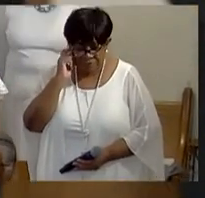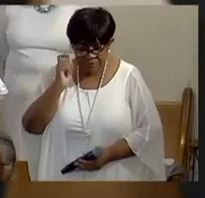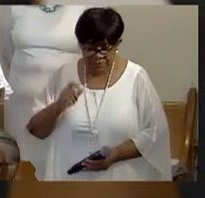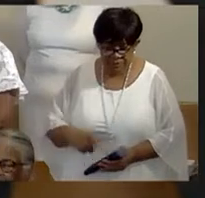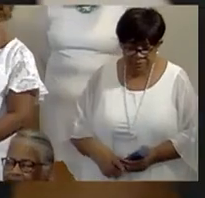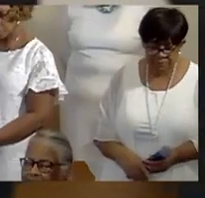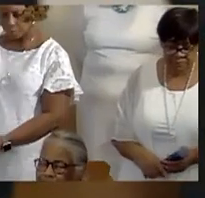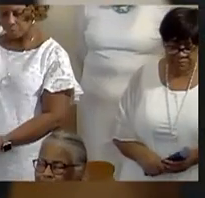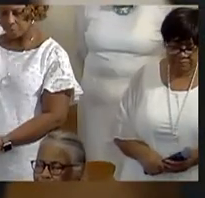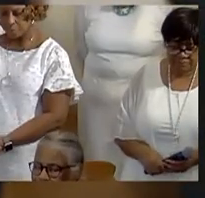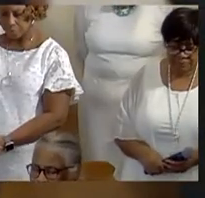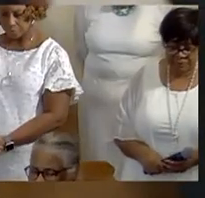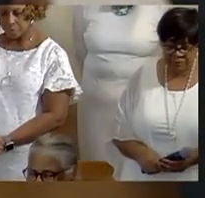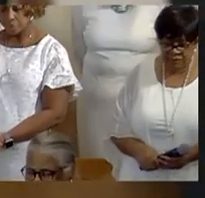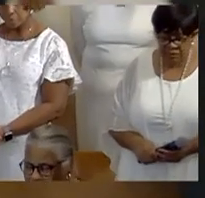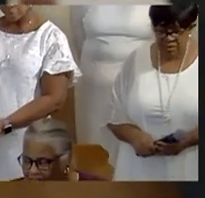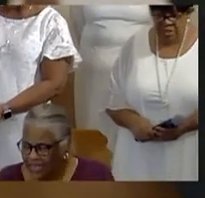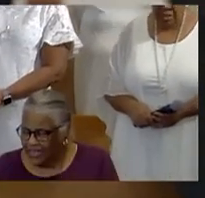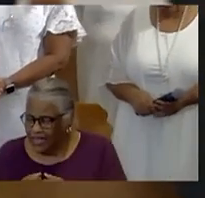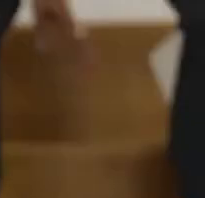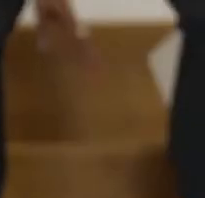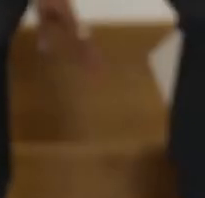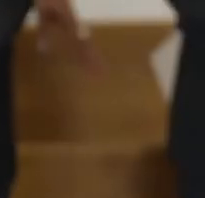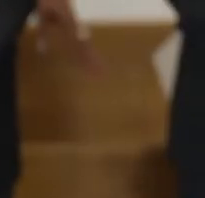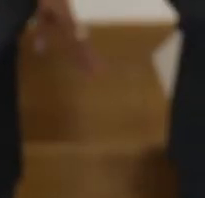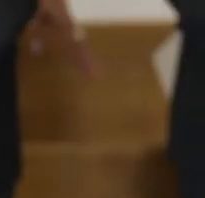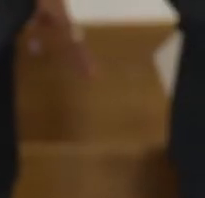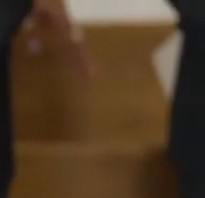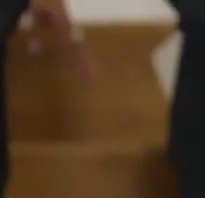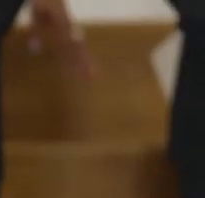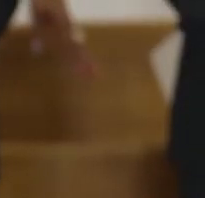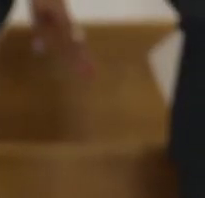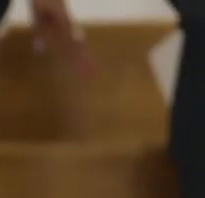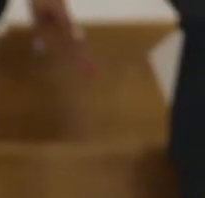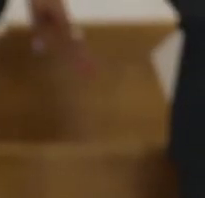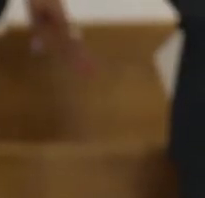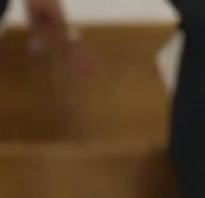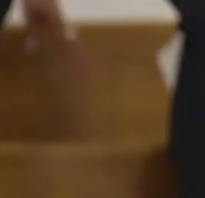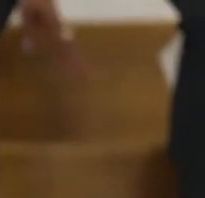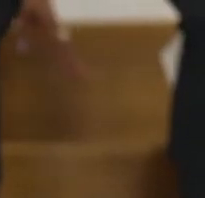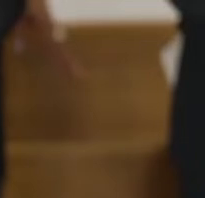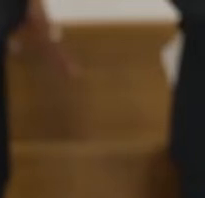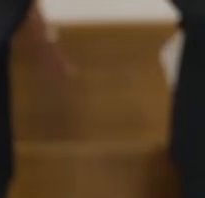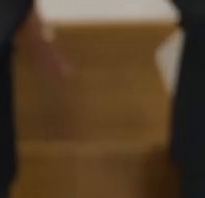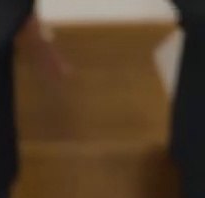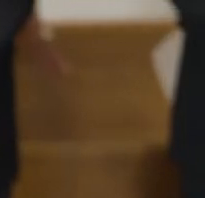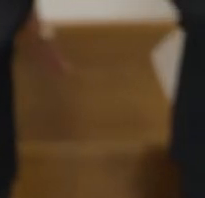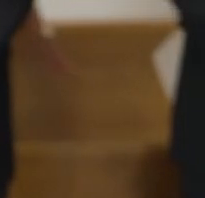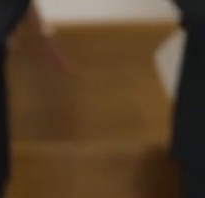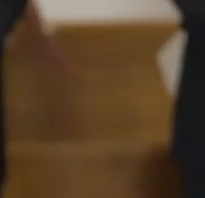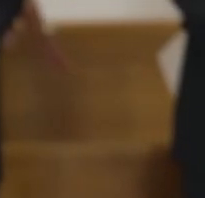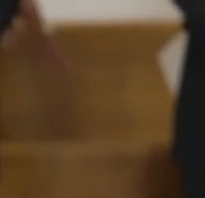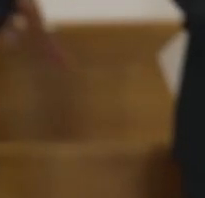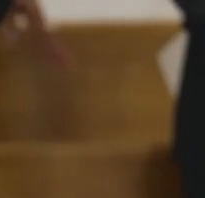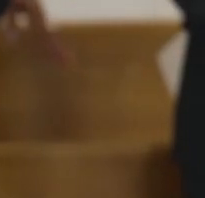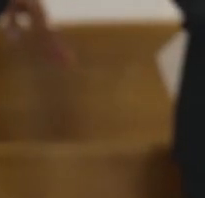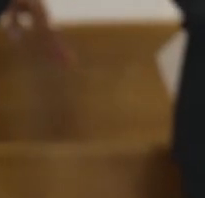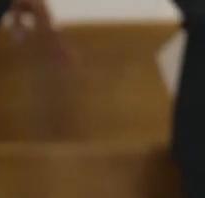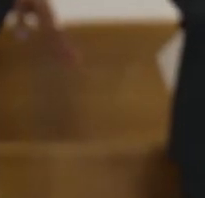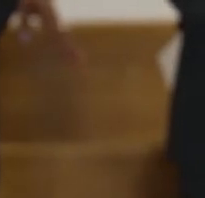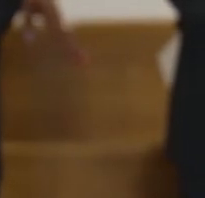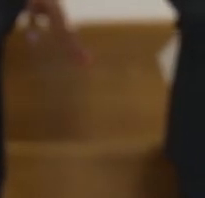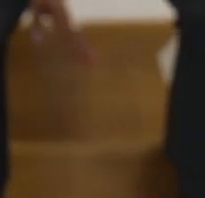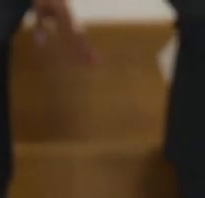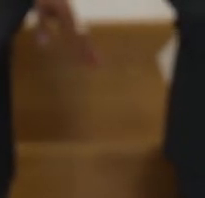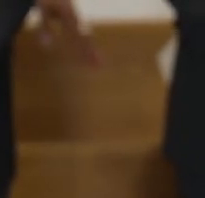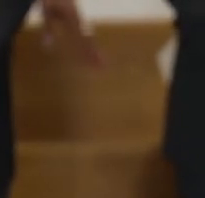on this morning, Lord God. Bless our pastor as he brings forth your word, Lord. I ask you,